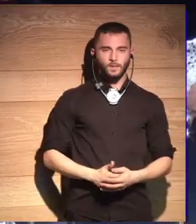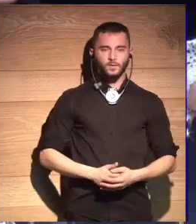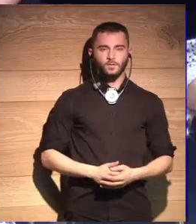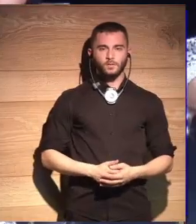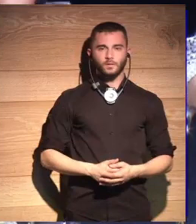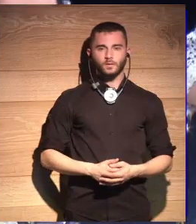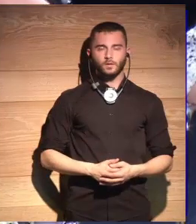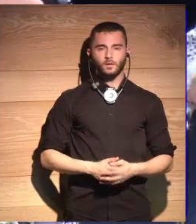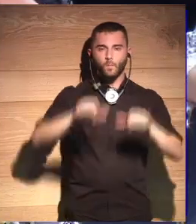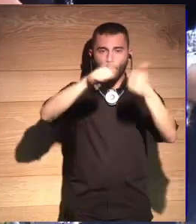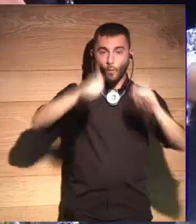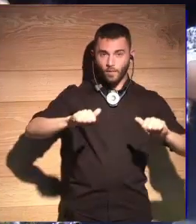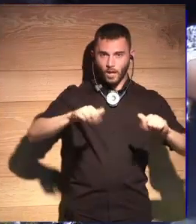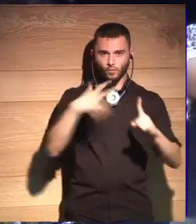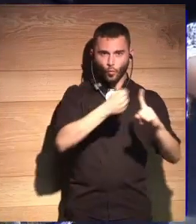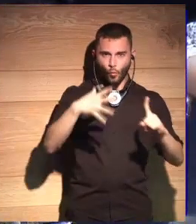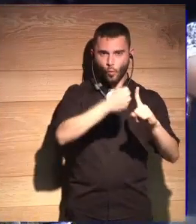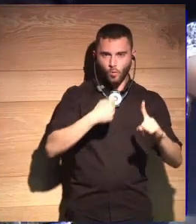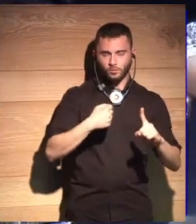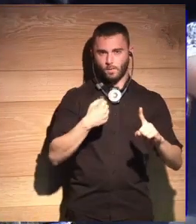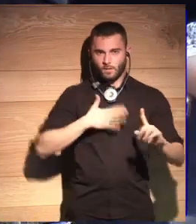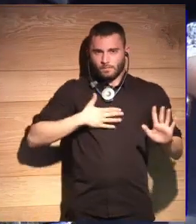latest days, there are